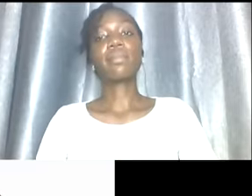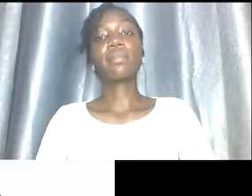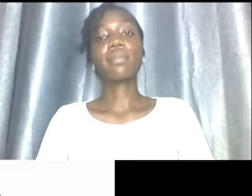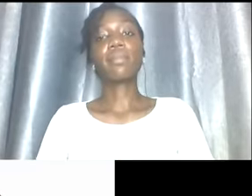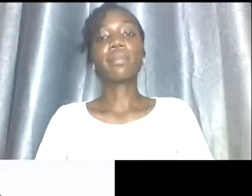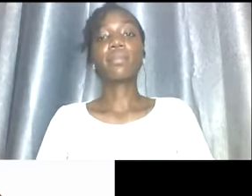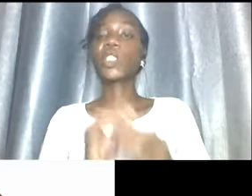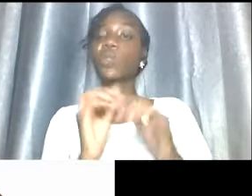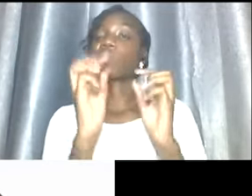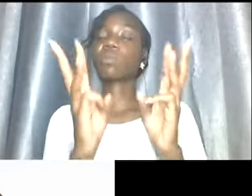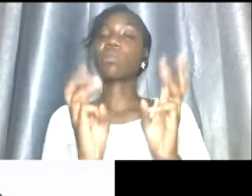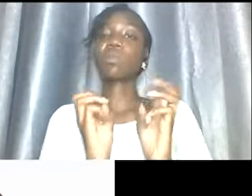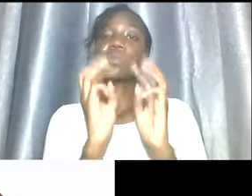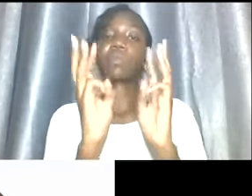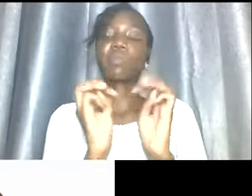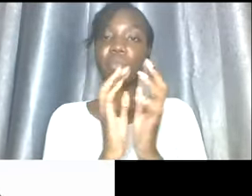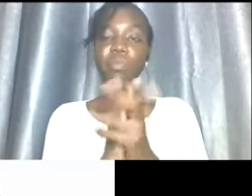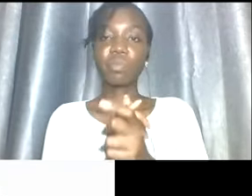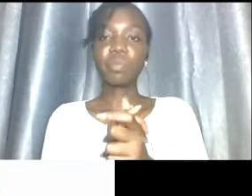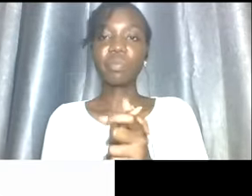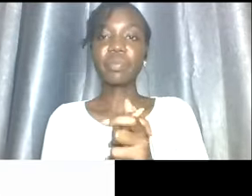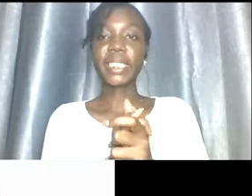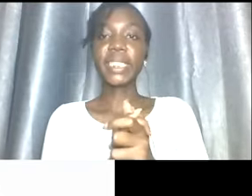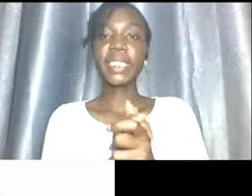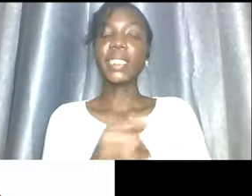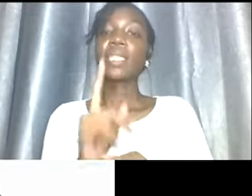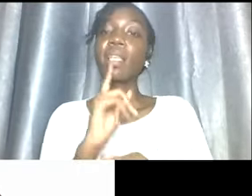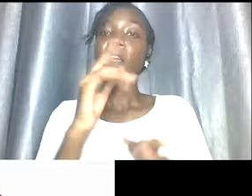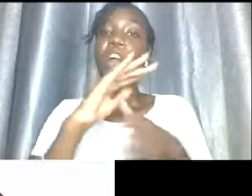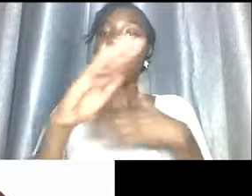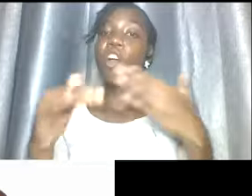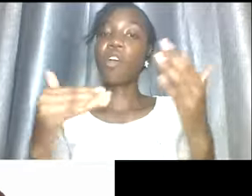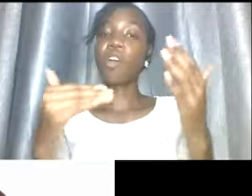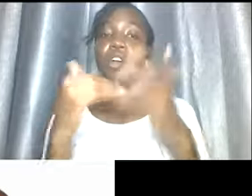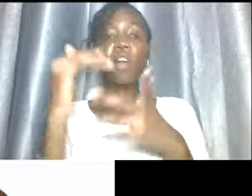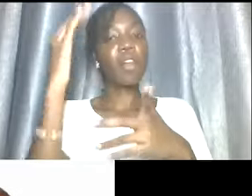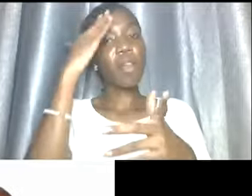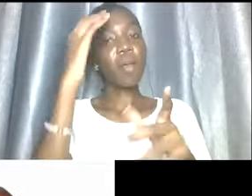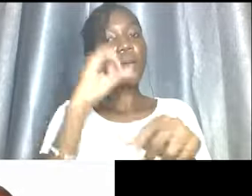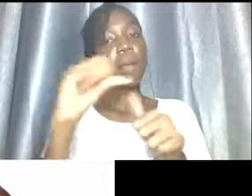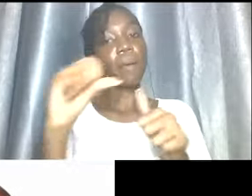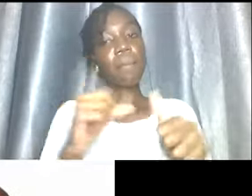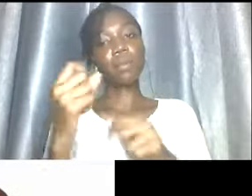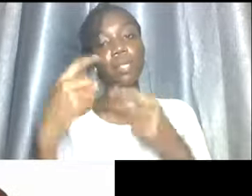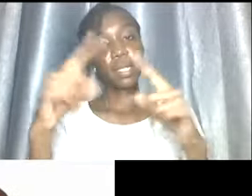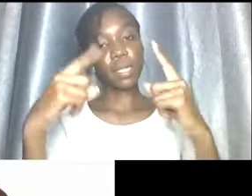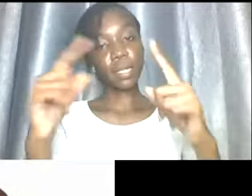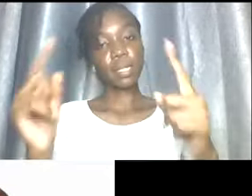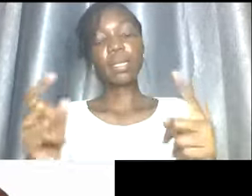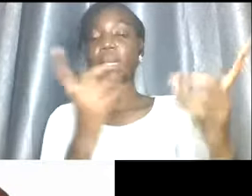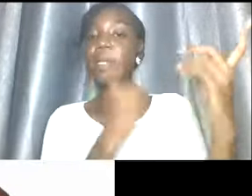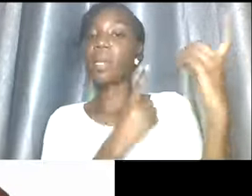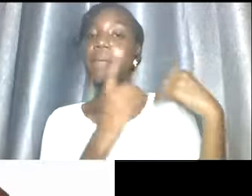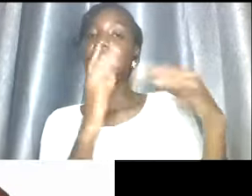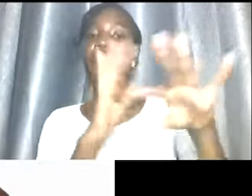Wow. So we all know that success is based on how you look at it, right?